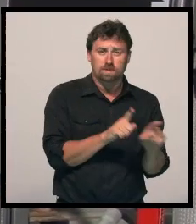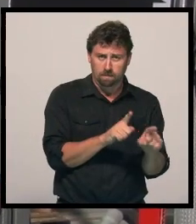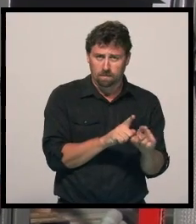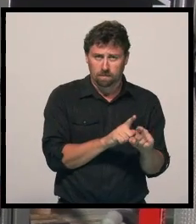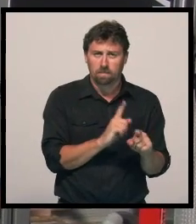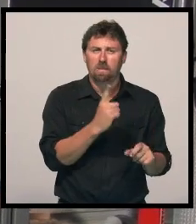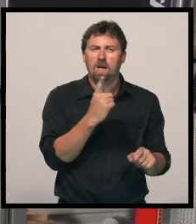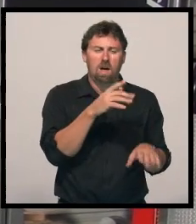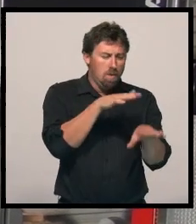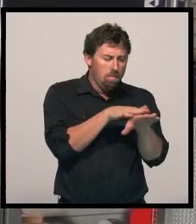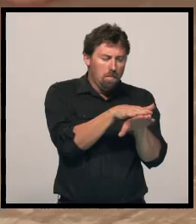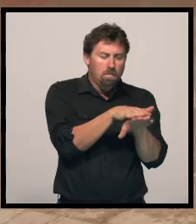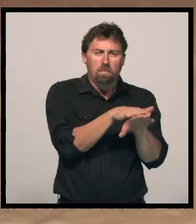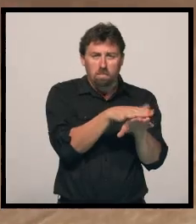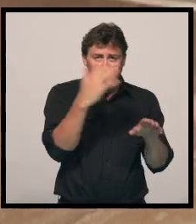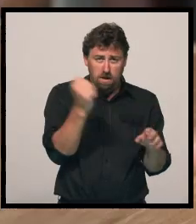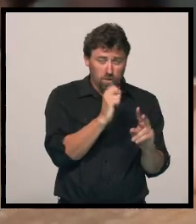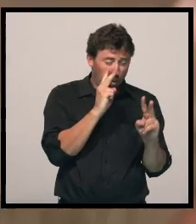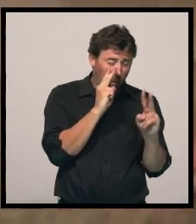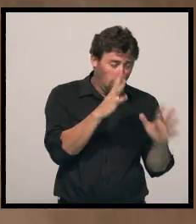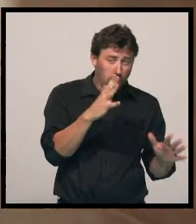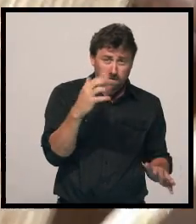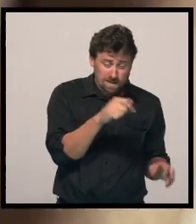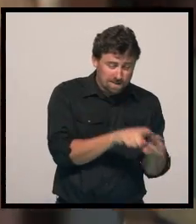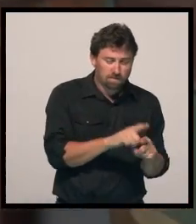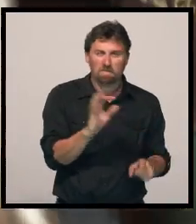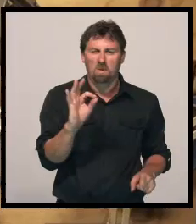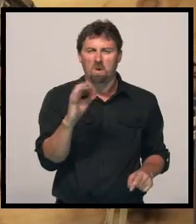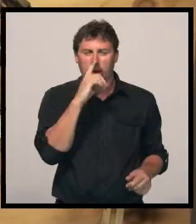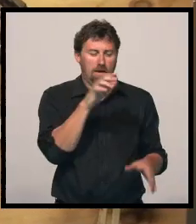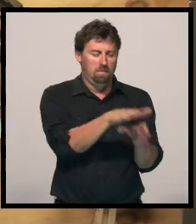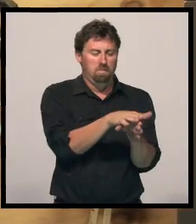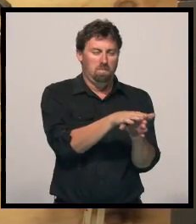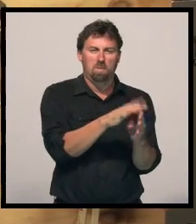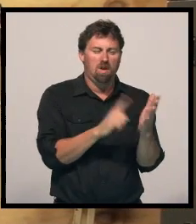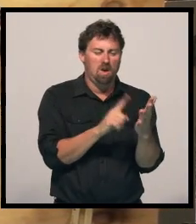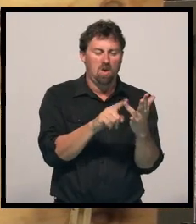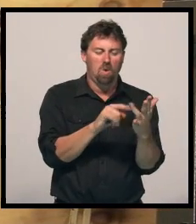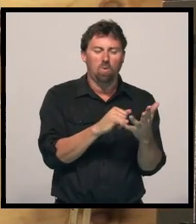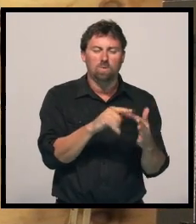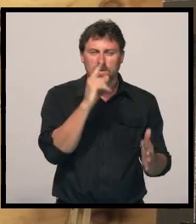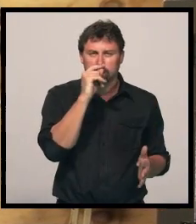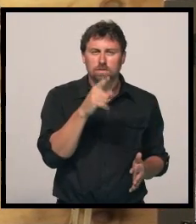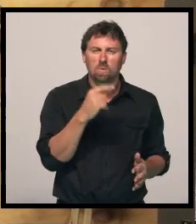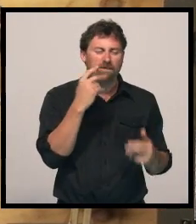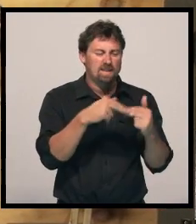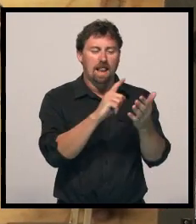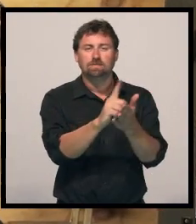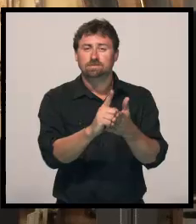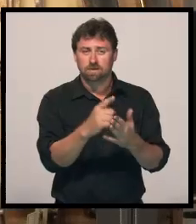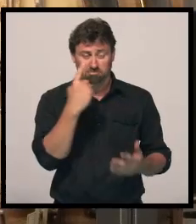fit of the bottom doesn't really matter, so it doesn't have to be as tight, and that'll be revealed a little bit later on. So I'll just glue this one